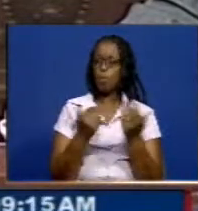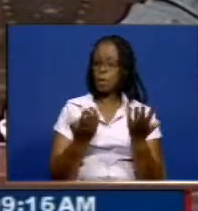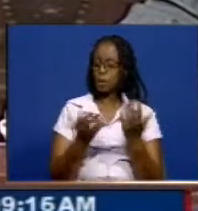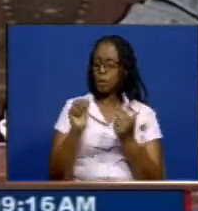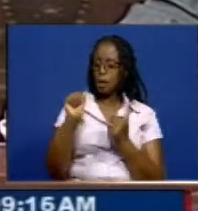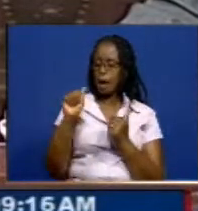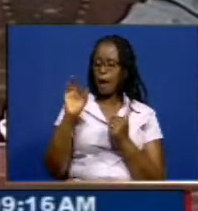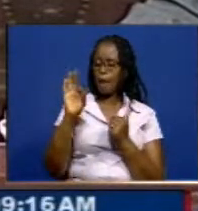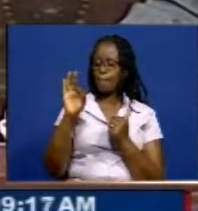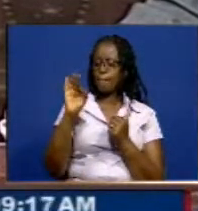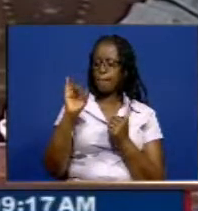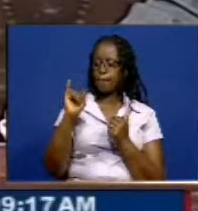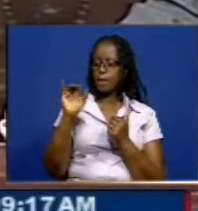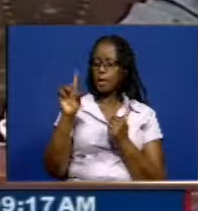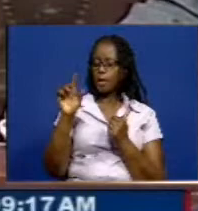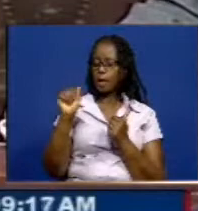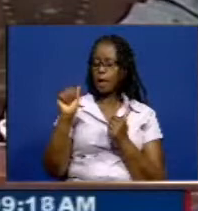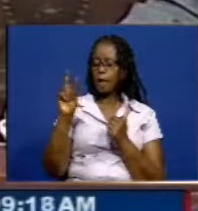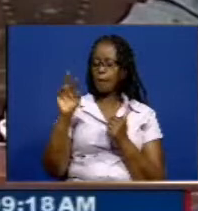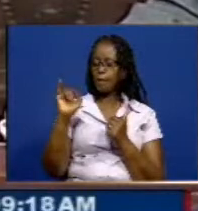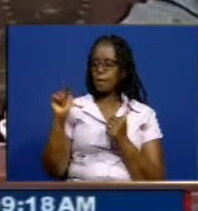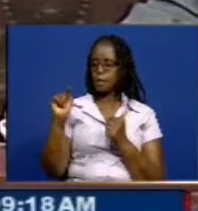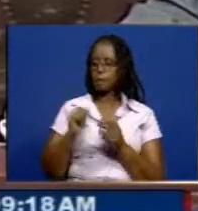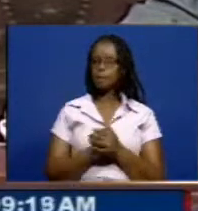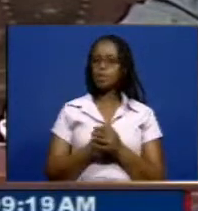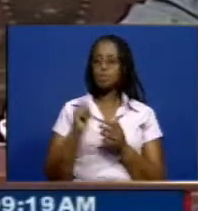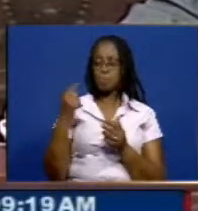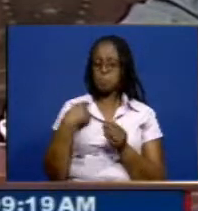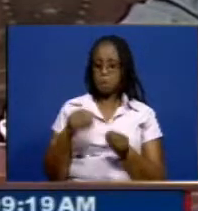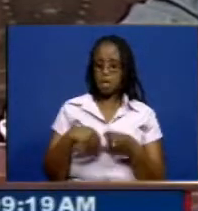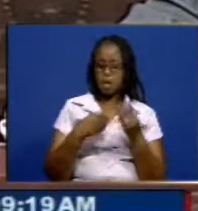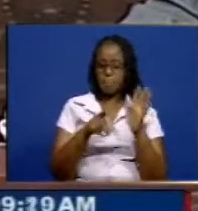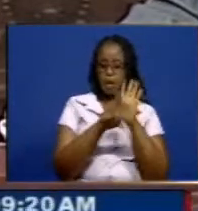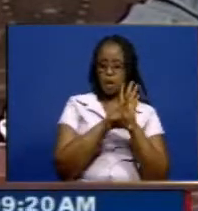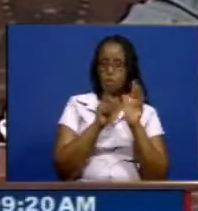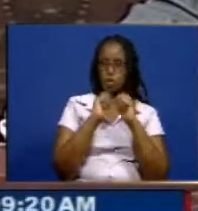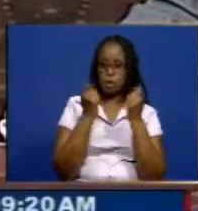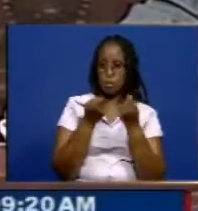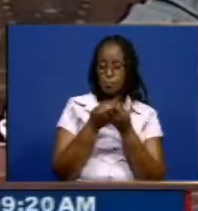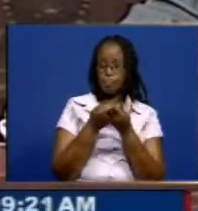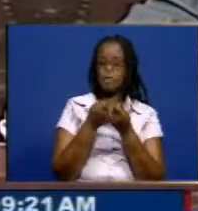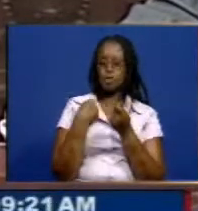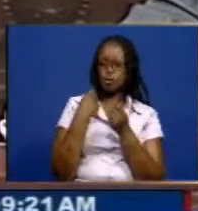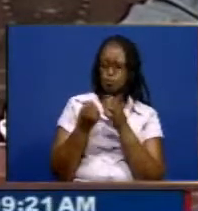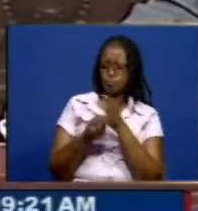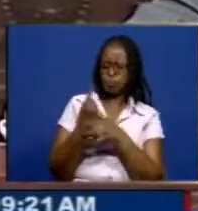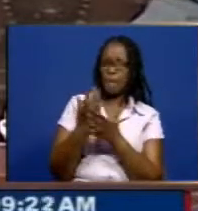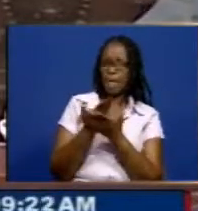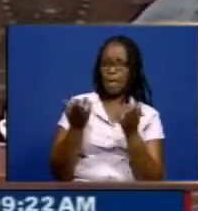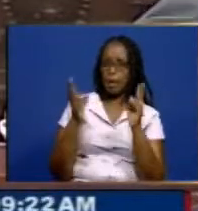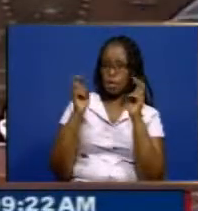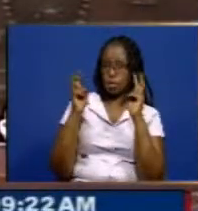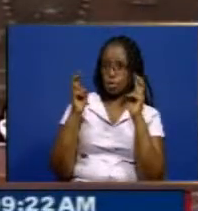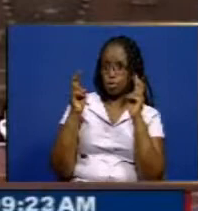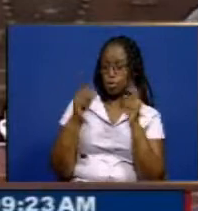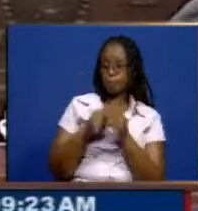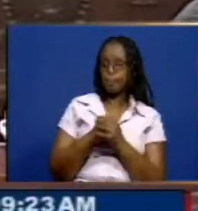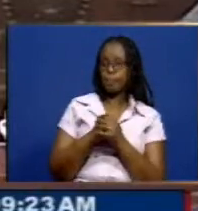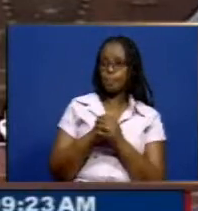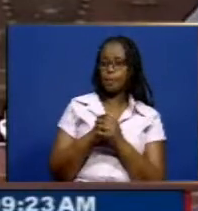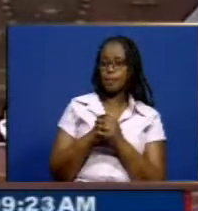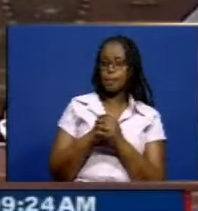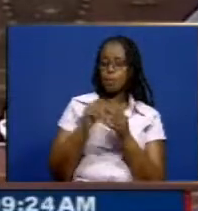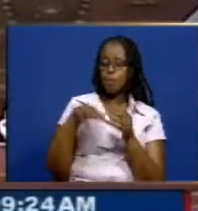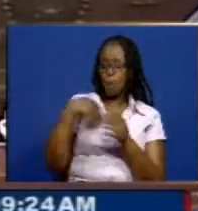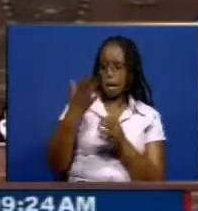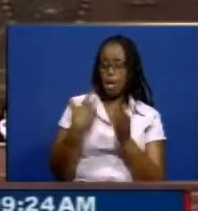now give the legal team for Governor to raise any preliminary issues you have, then we'll deal